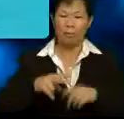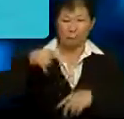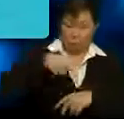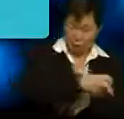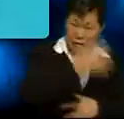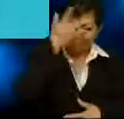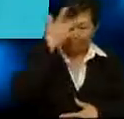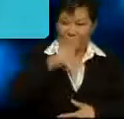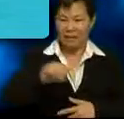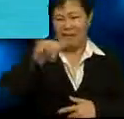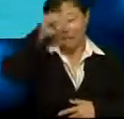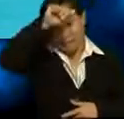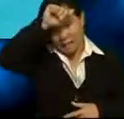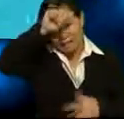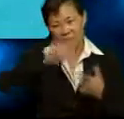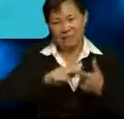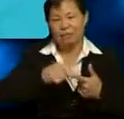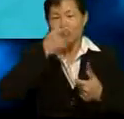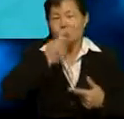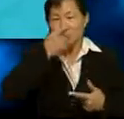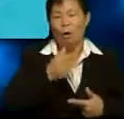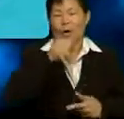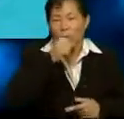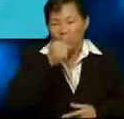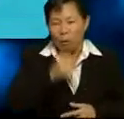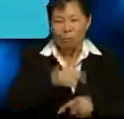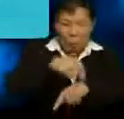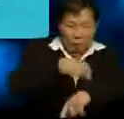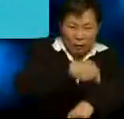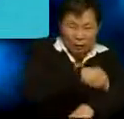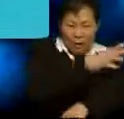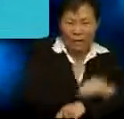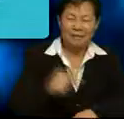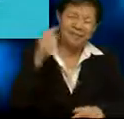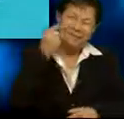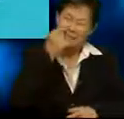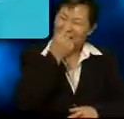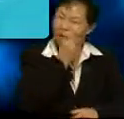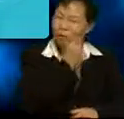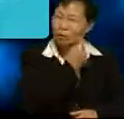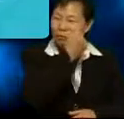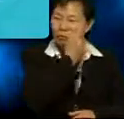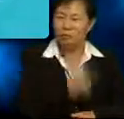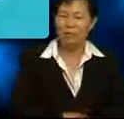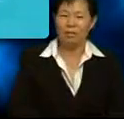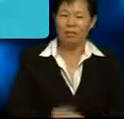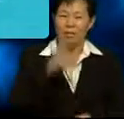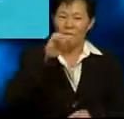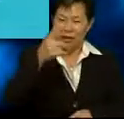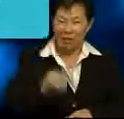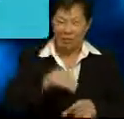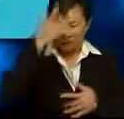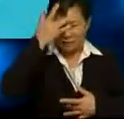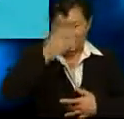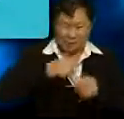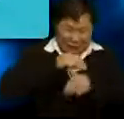diseases, AIDS, flu, cough, measles, and chickenpox, fungi, diseases, ringworm,